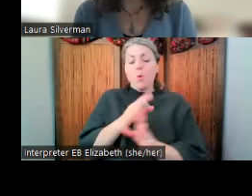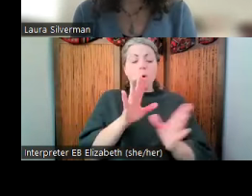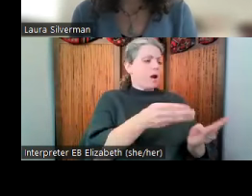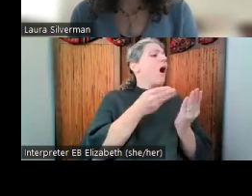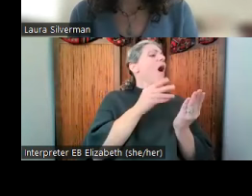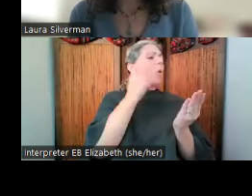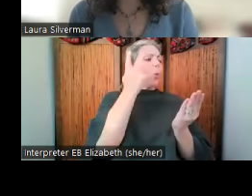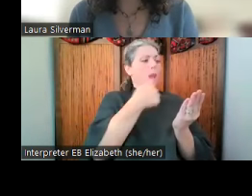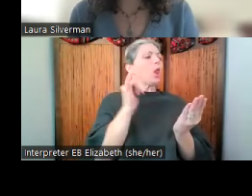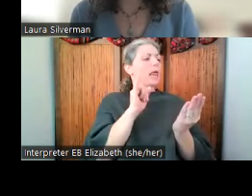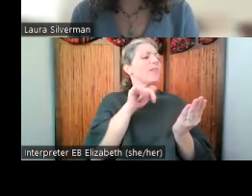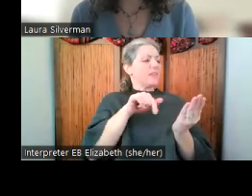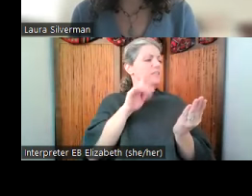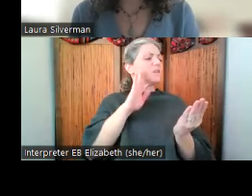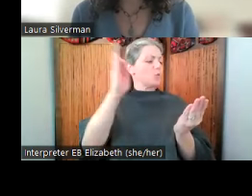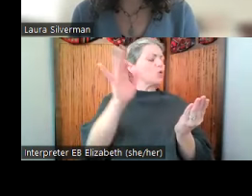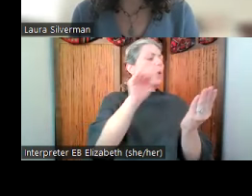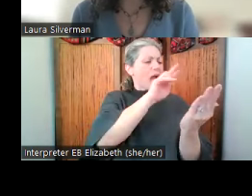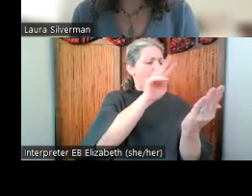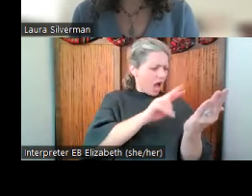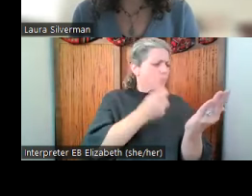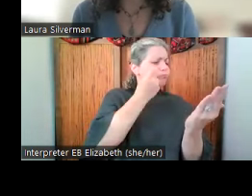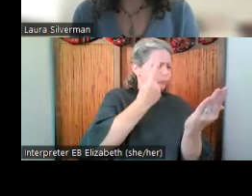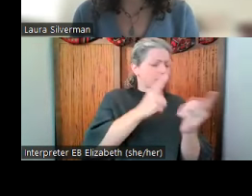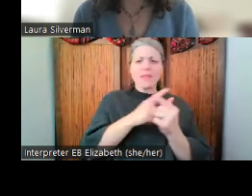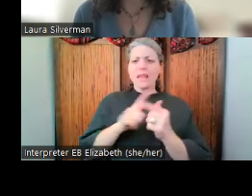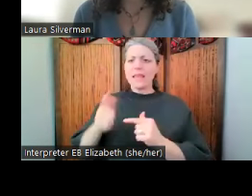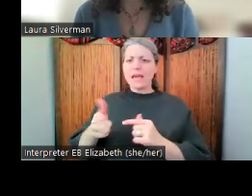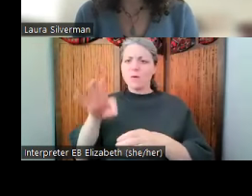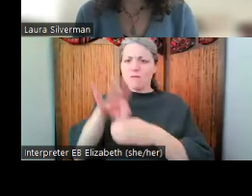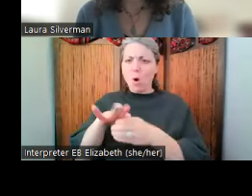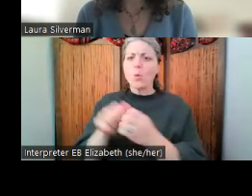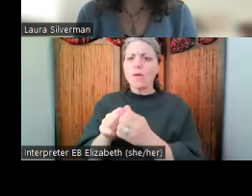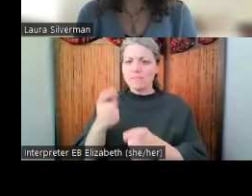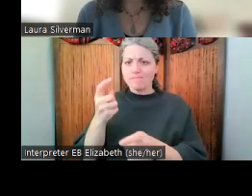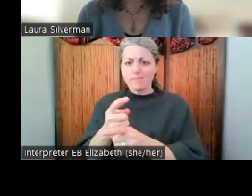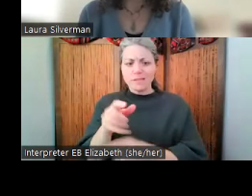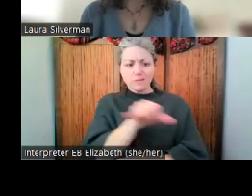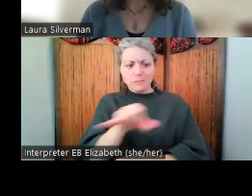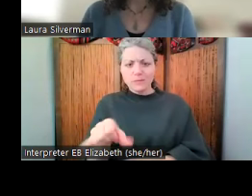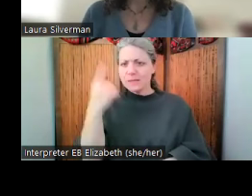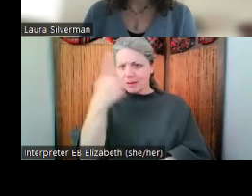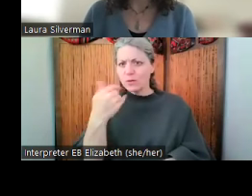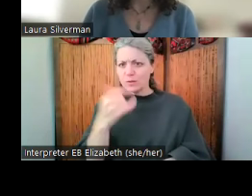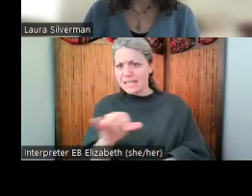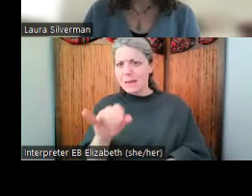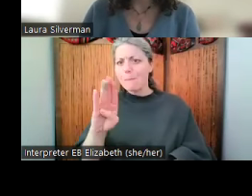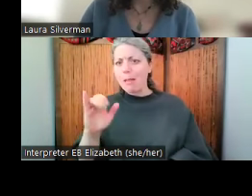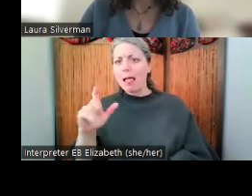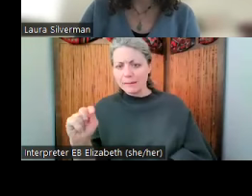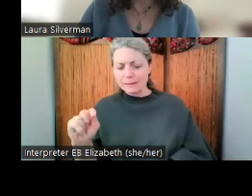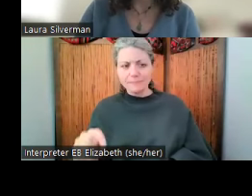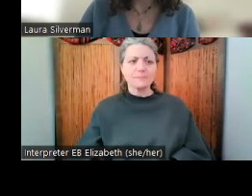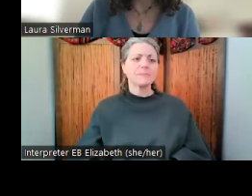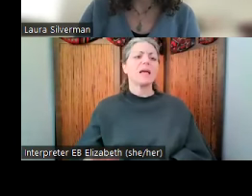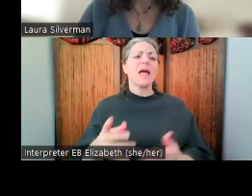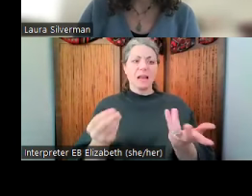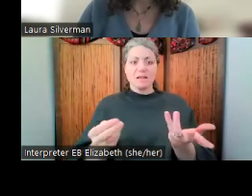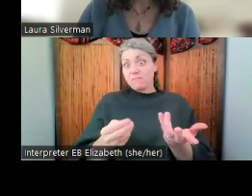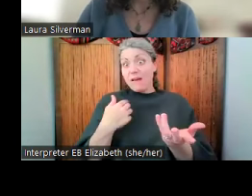ARC has a really nice disability voter guide in plain English, just as an